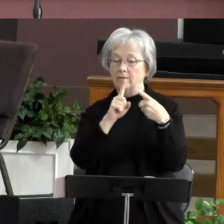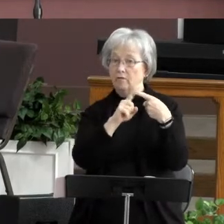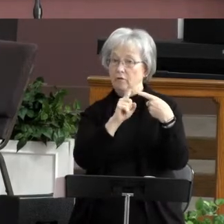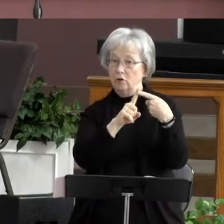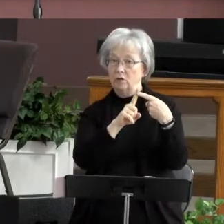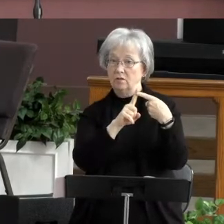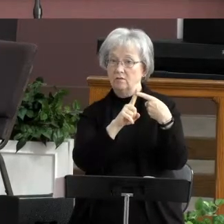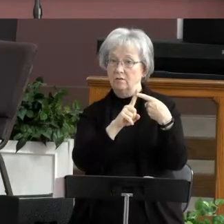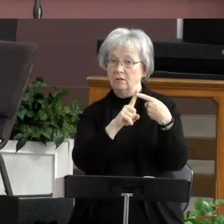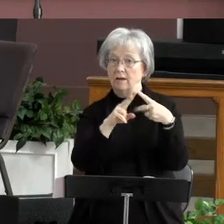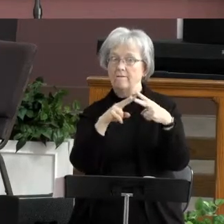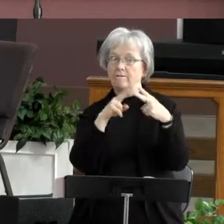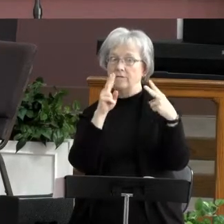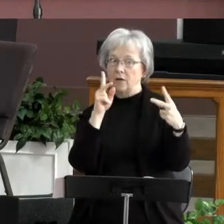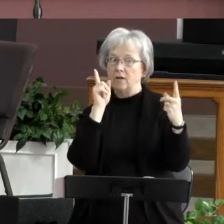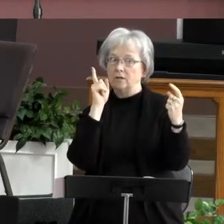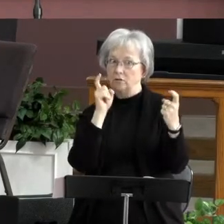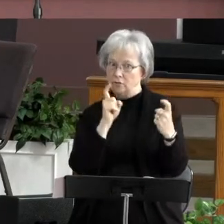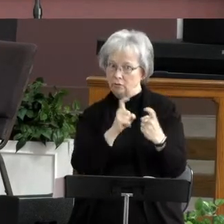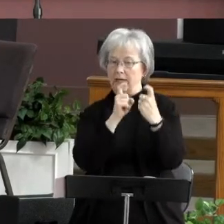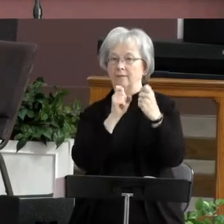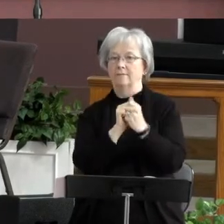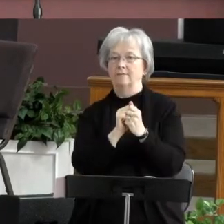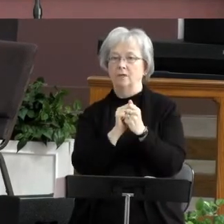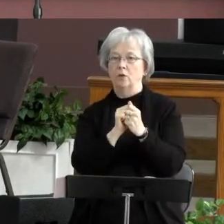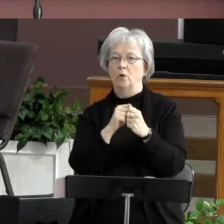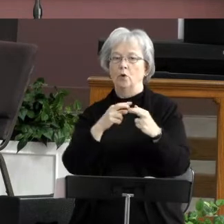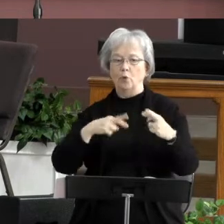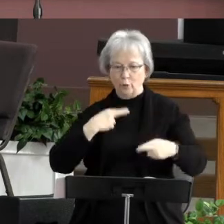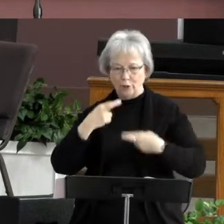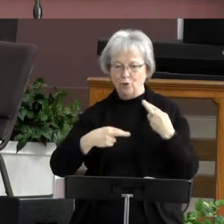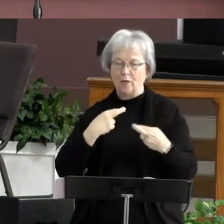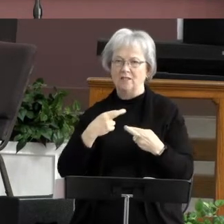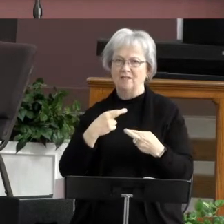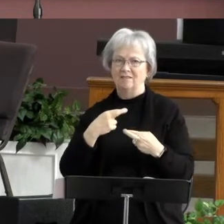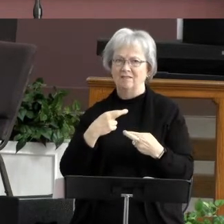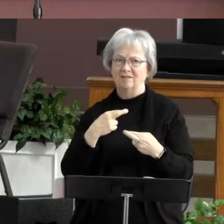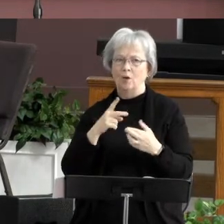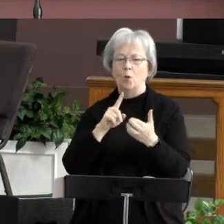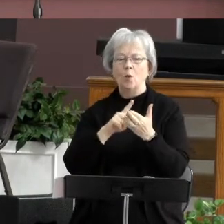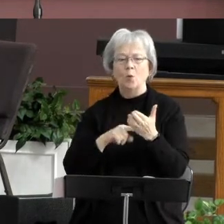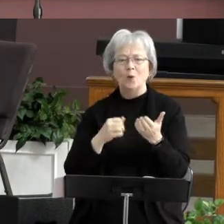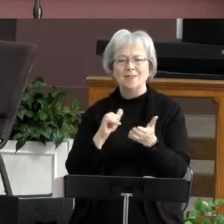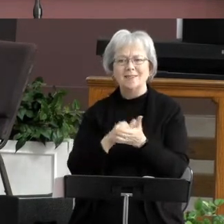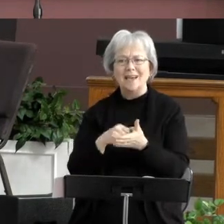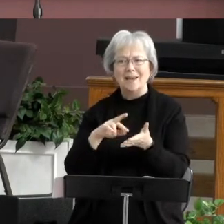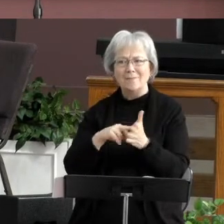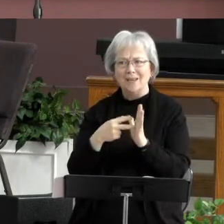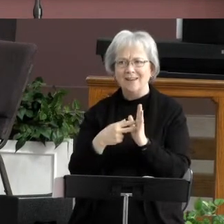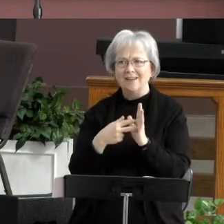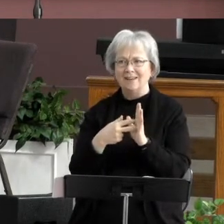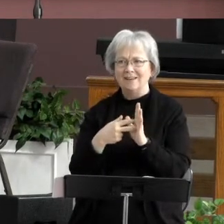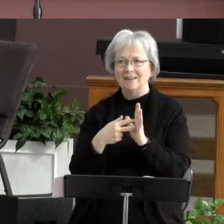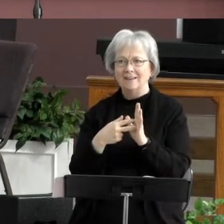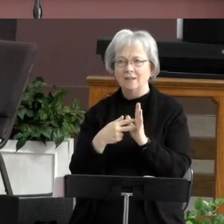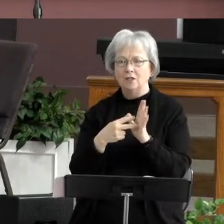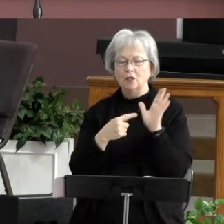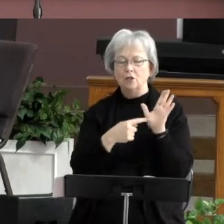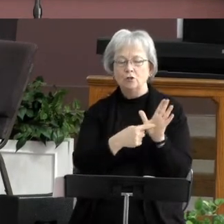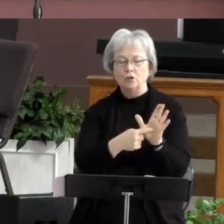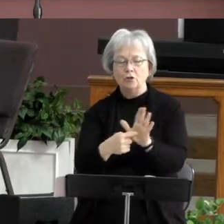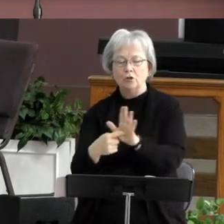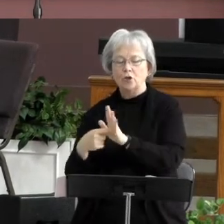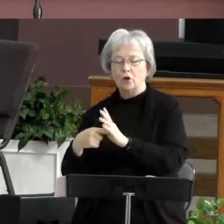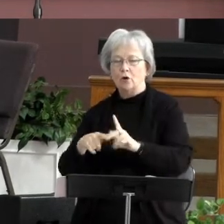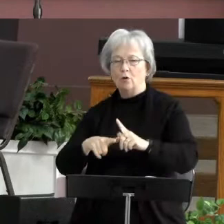very direct. Rejoice. What does it mean to rejoice? To rejoice means to show